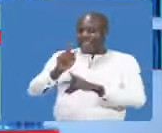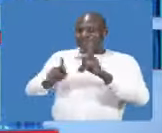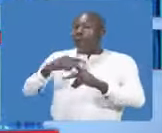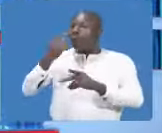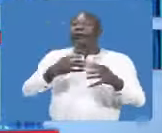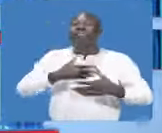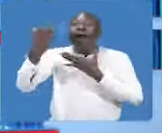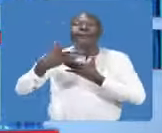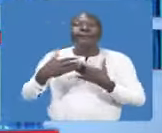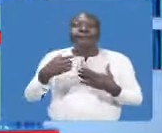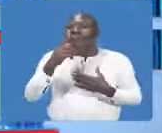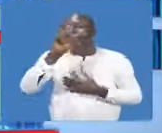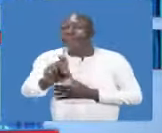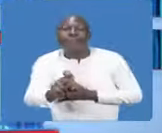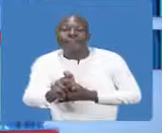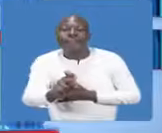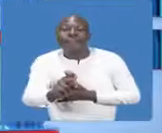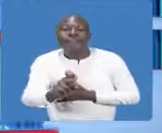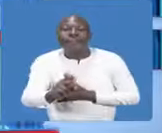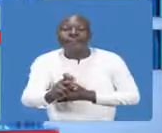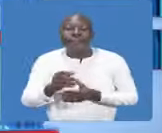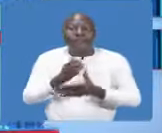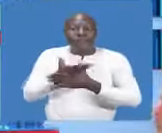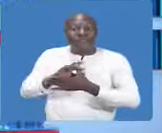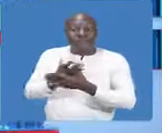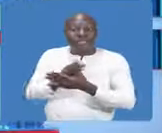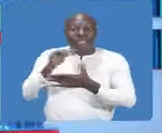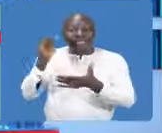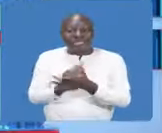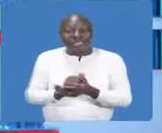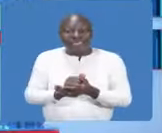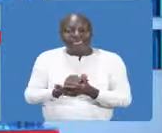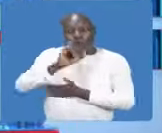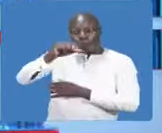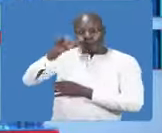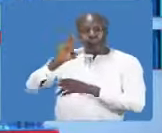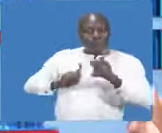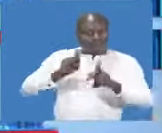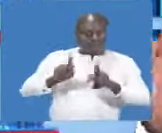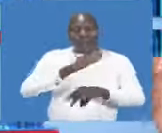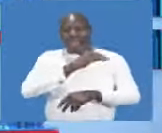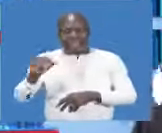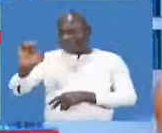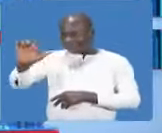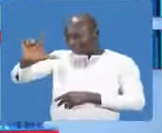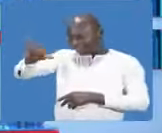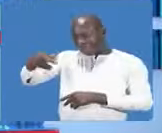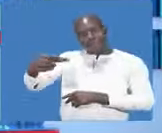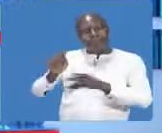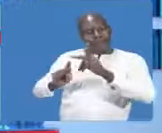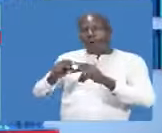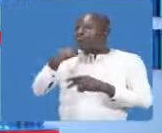ehefo ene ye dede sa woni mu a ye ba akonfo no ene ye dede why God is